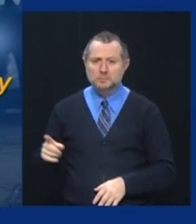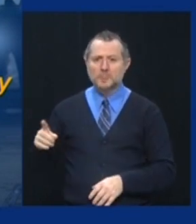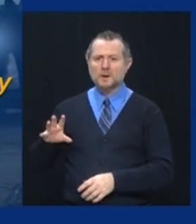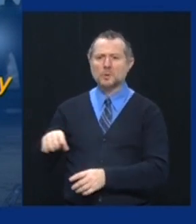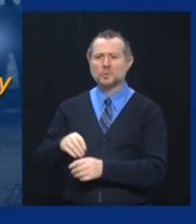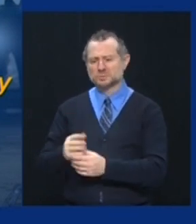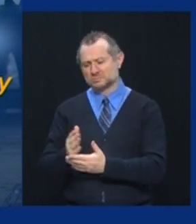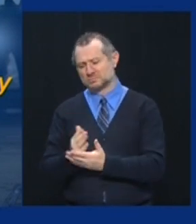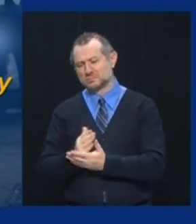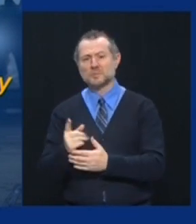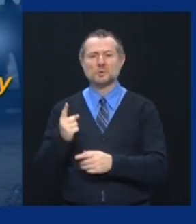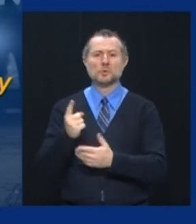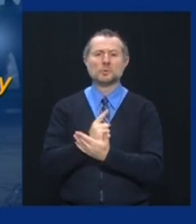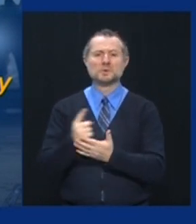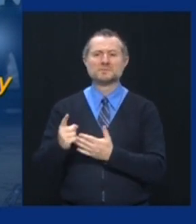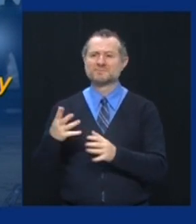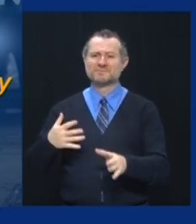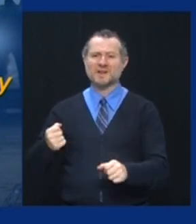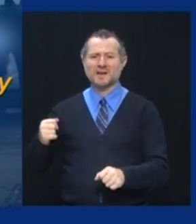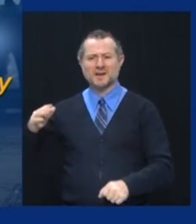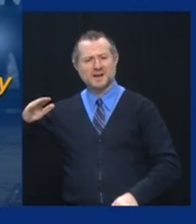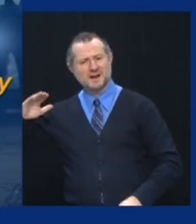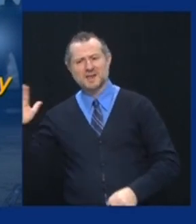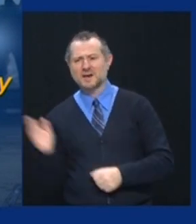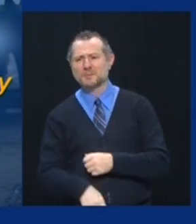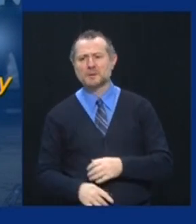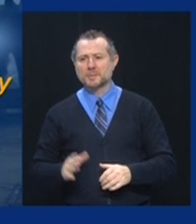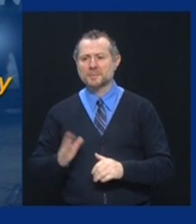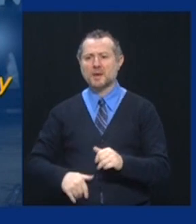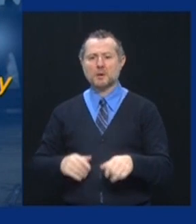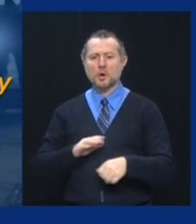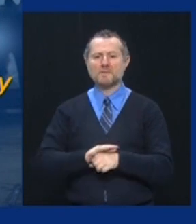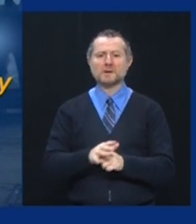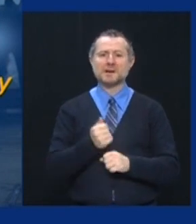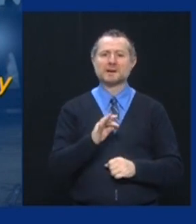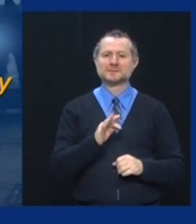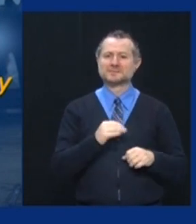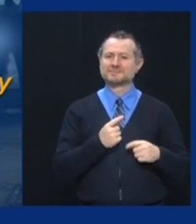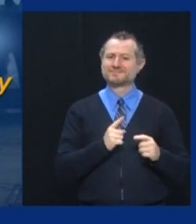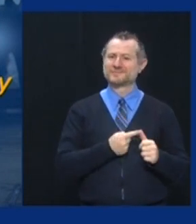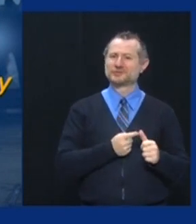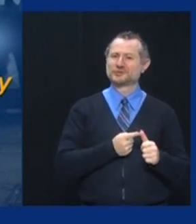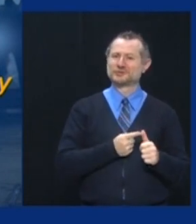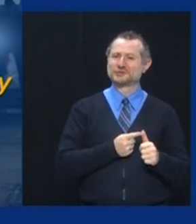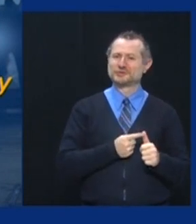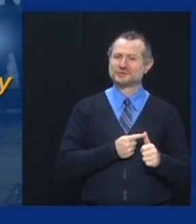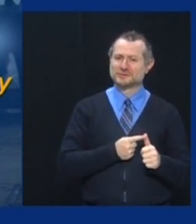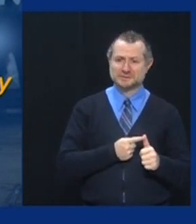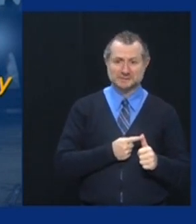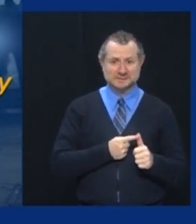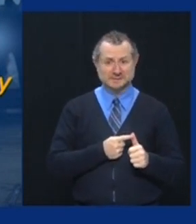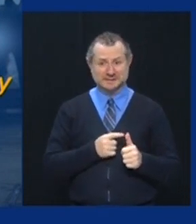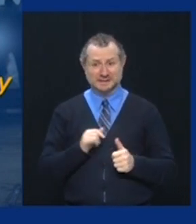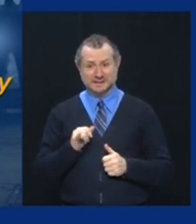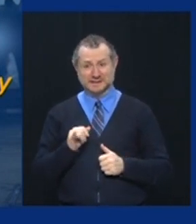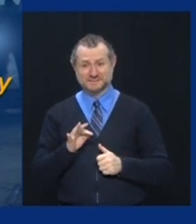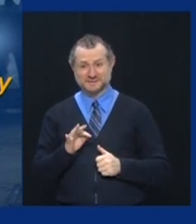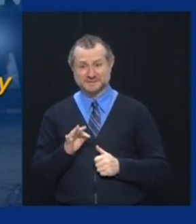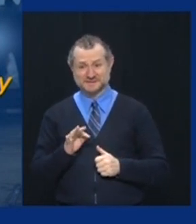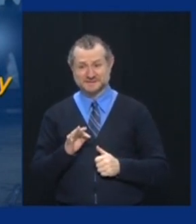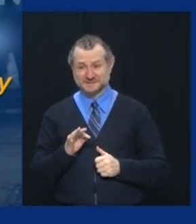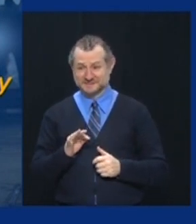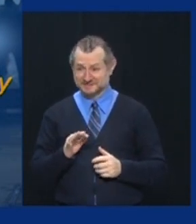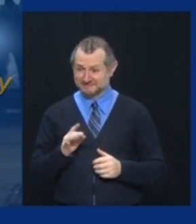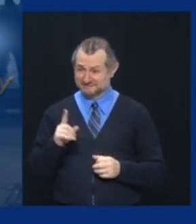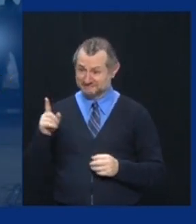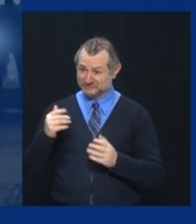That's how quickly it can transmit. This is something that we have to watch